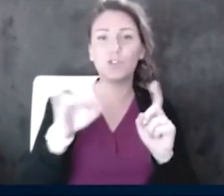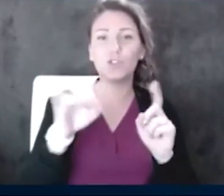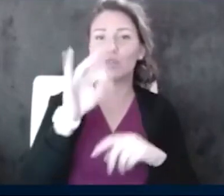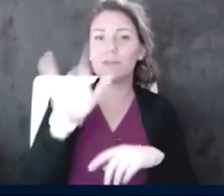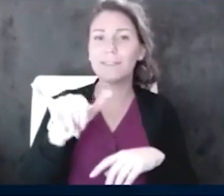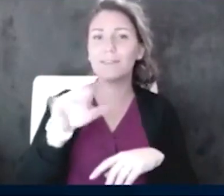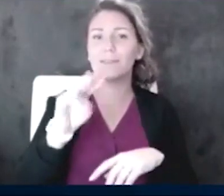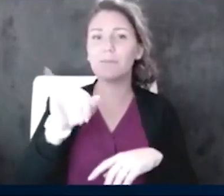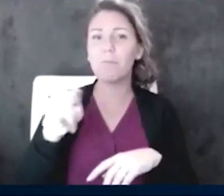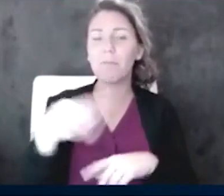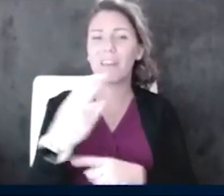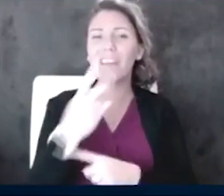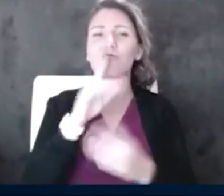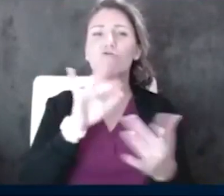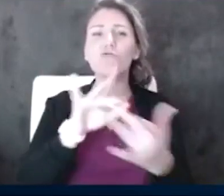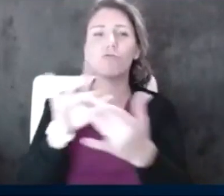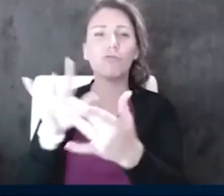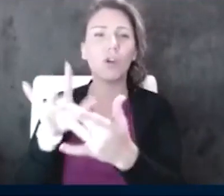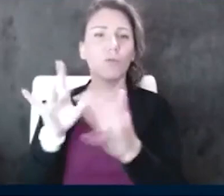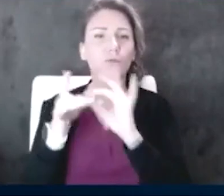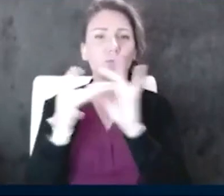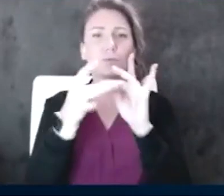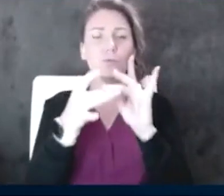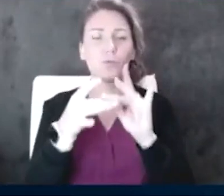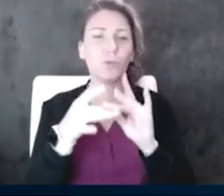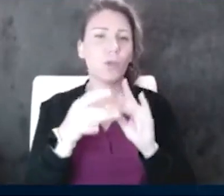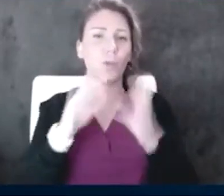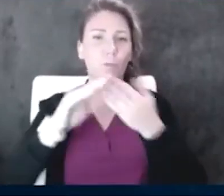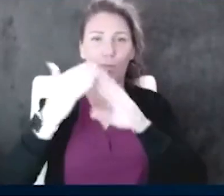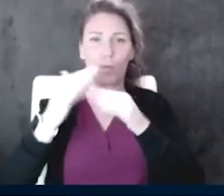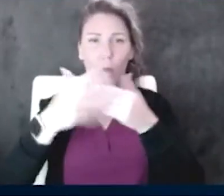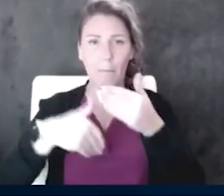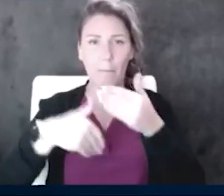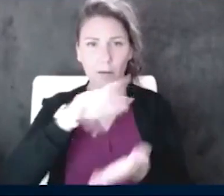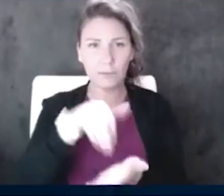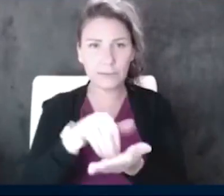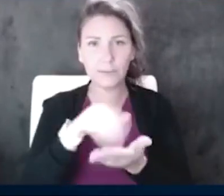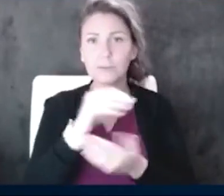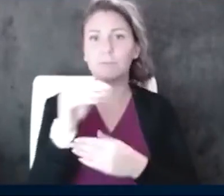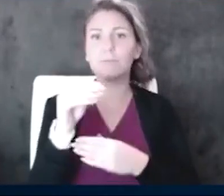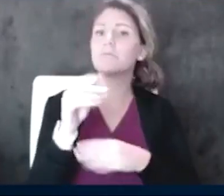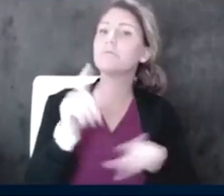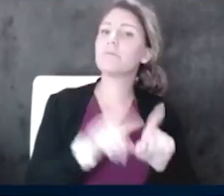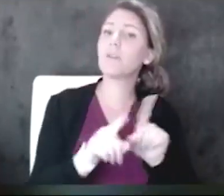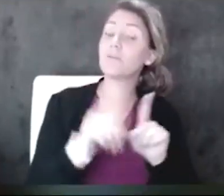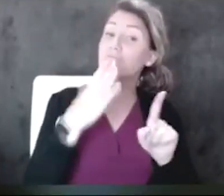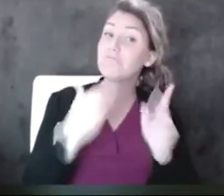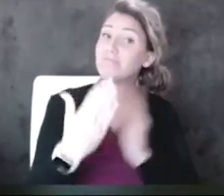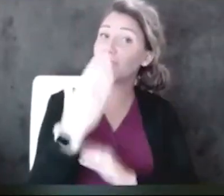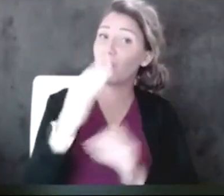Community Coordinator with the Community Blood Center. And welcome. Good morning to you. How are you?